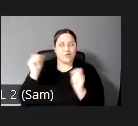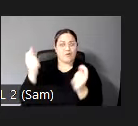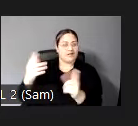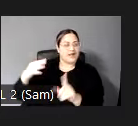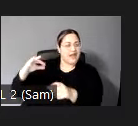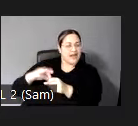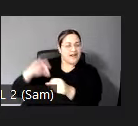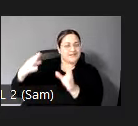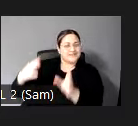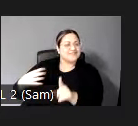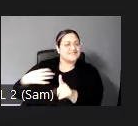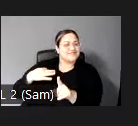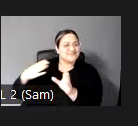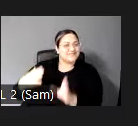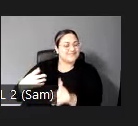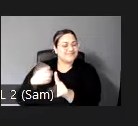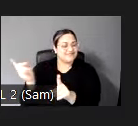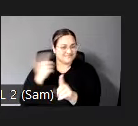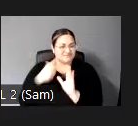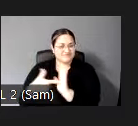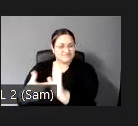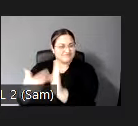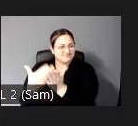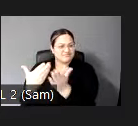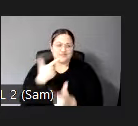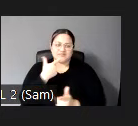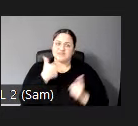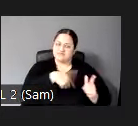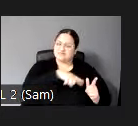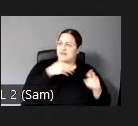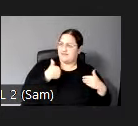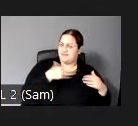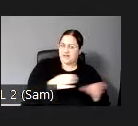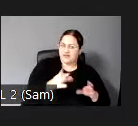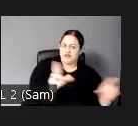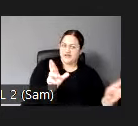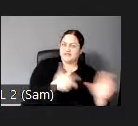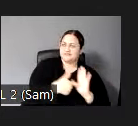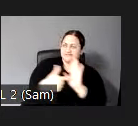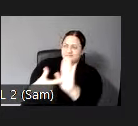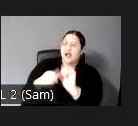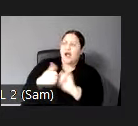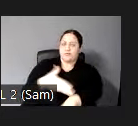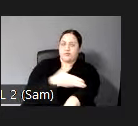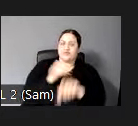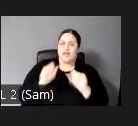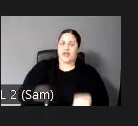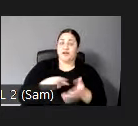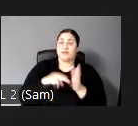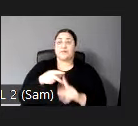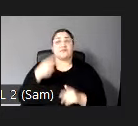is what we think will make a difference. So we wanted to have all the information for them at their fingertips so that once elected, they could just